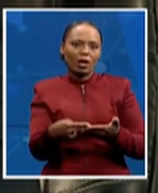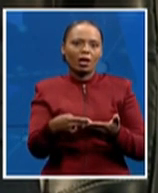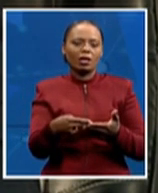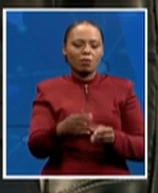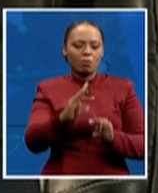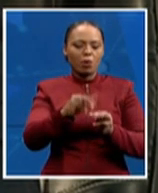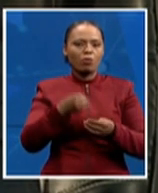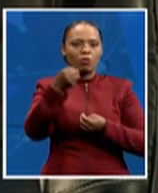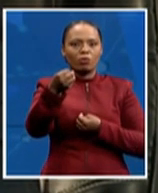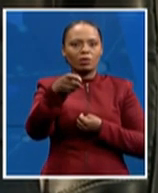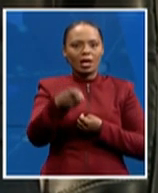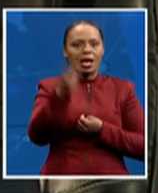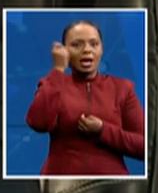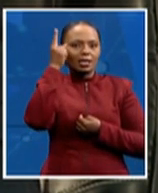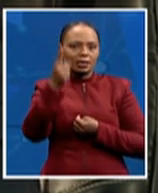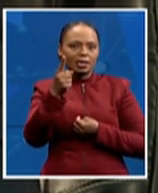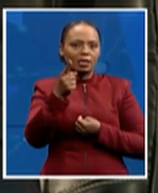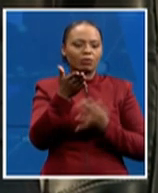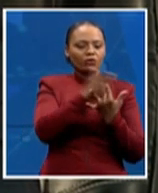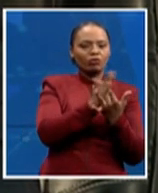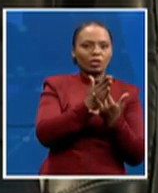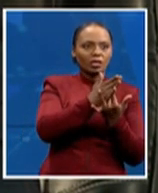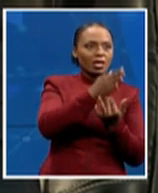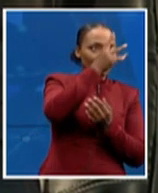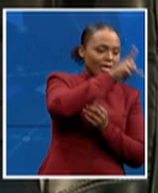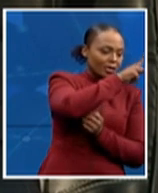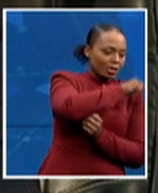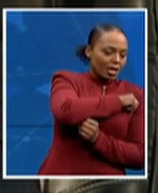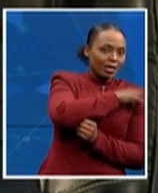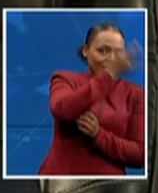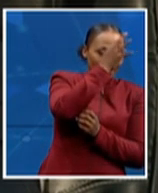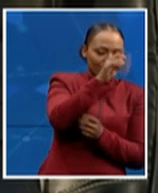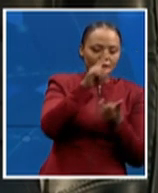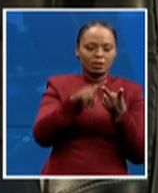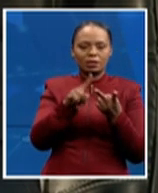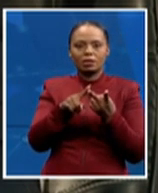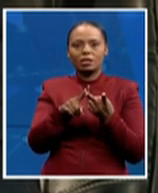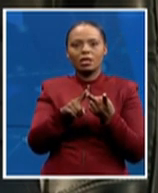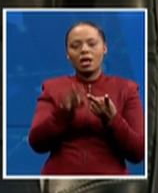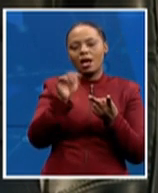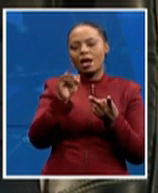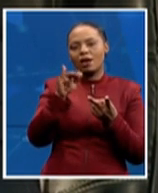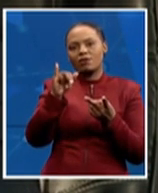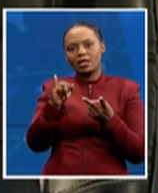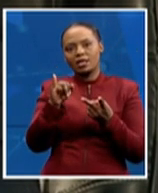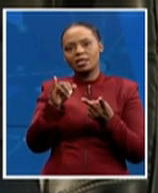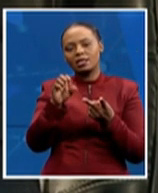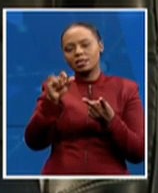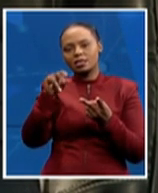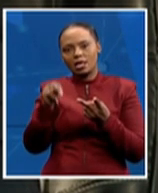KwaZulu-Natal government and the African Bank, which is the Africa Export and Import